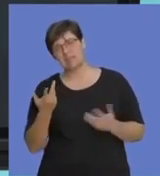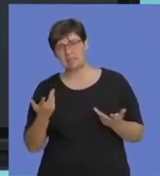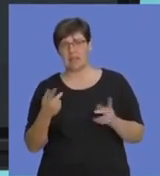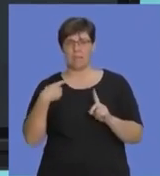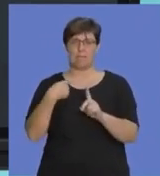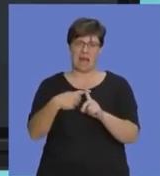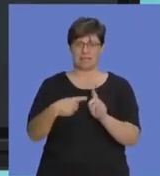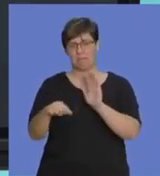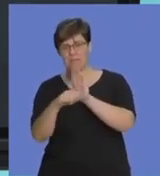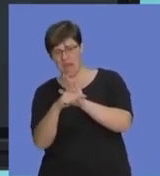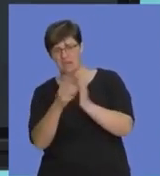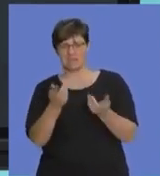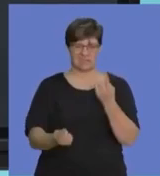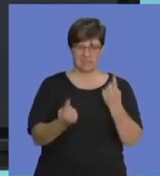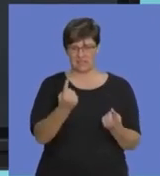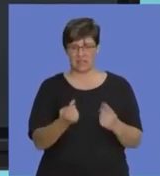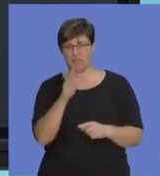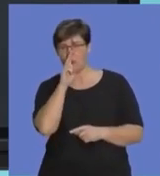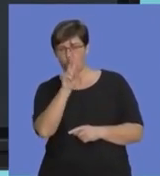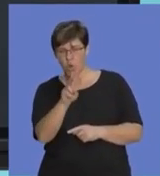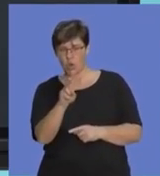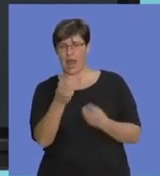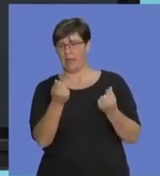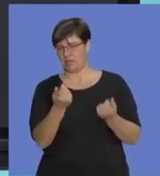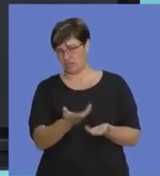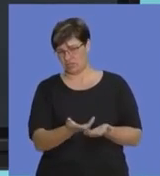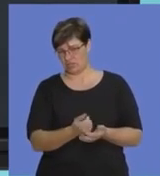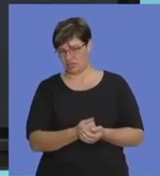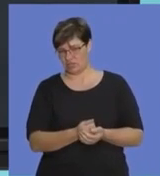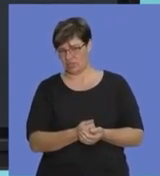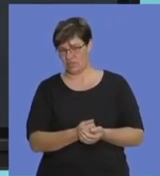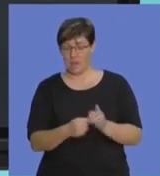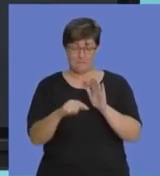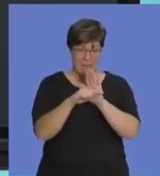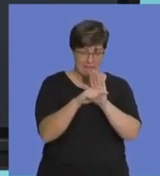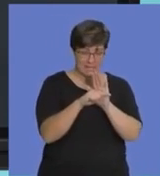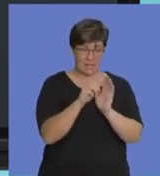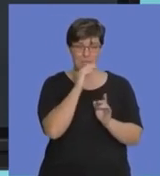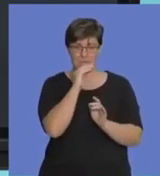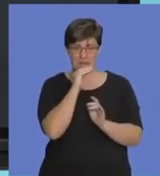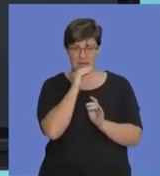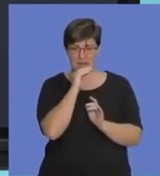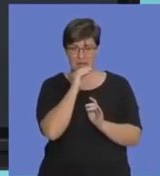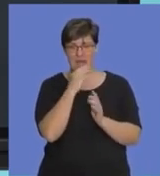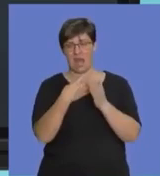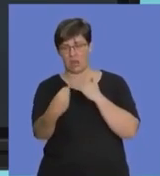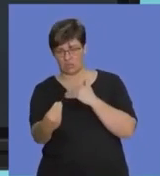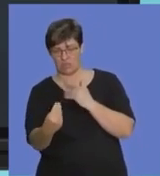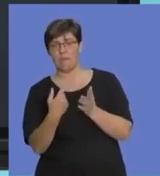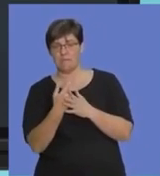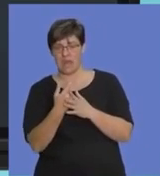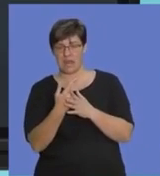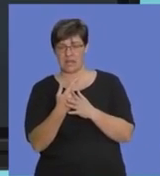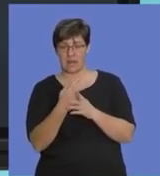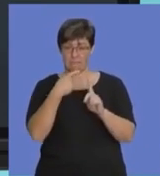And then you saw that at times we use a plus and a minus when we show the amount that we have. So at times when it's a minus, it means it's